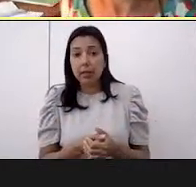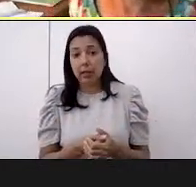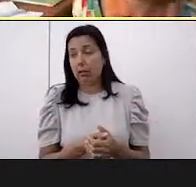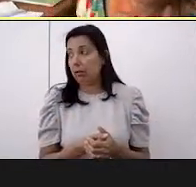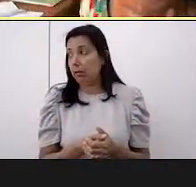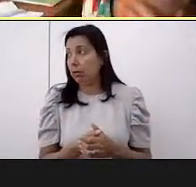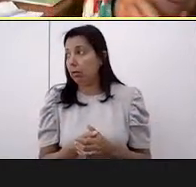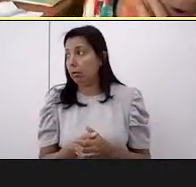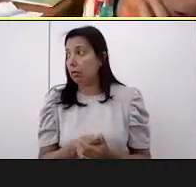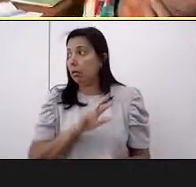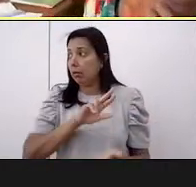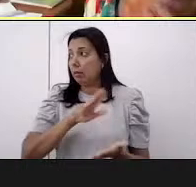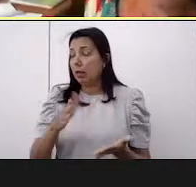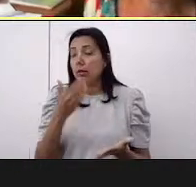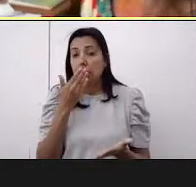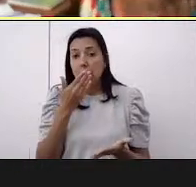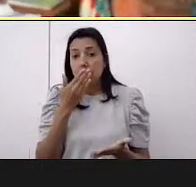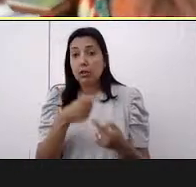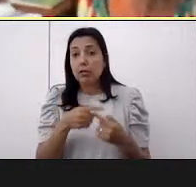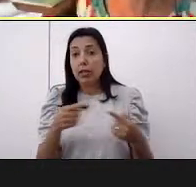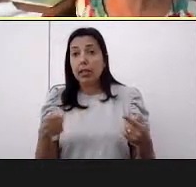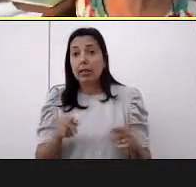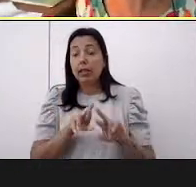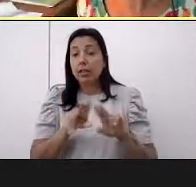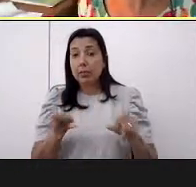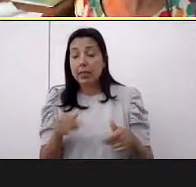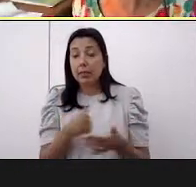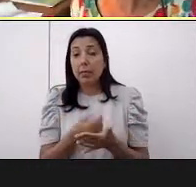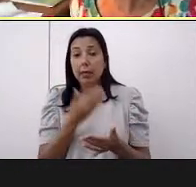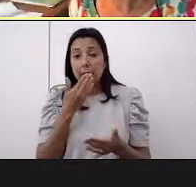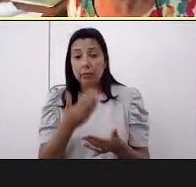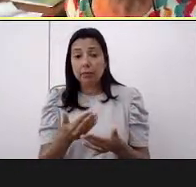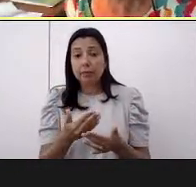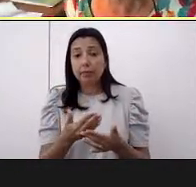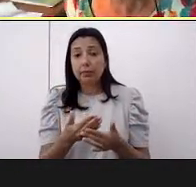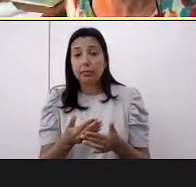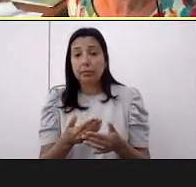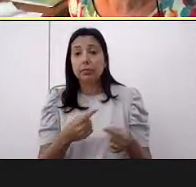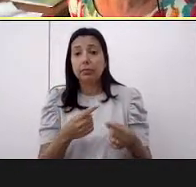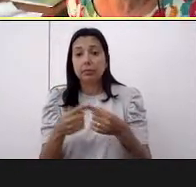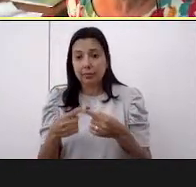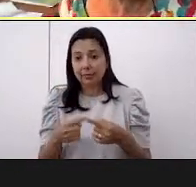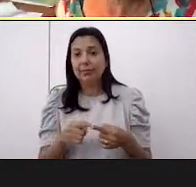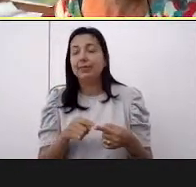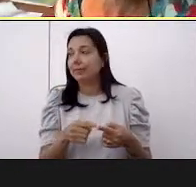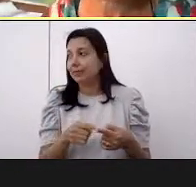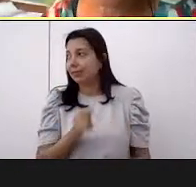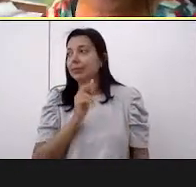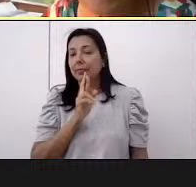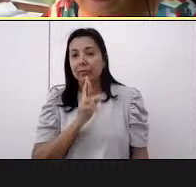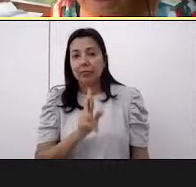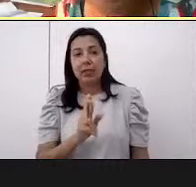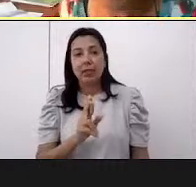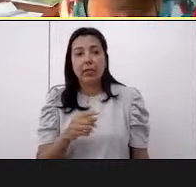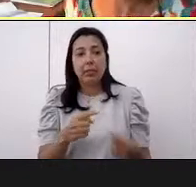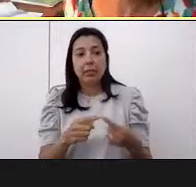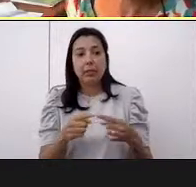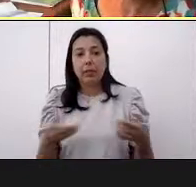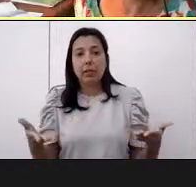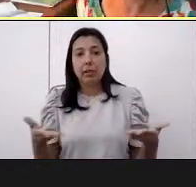to the policy forum, and they all respond to different types of rule of the game in